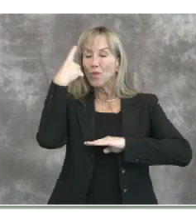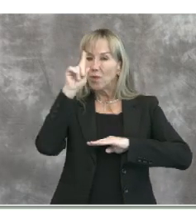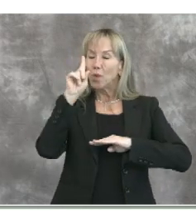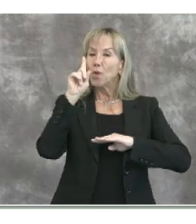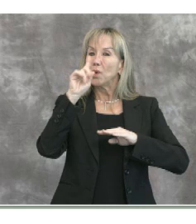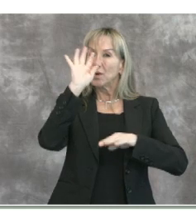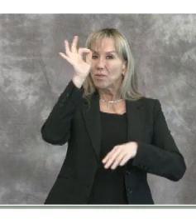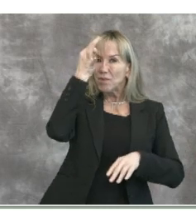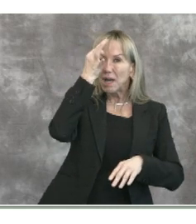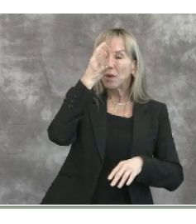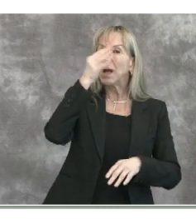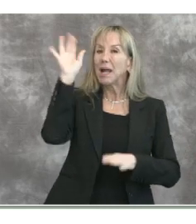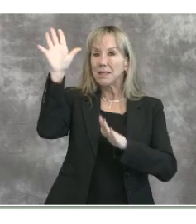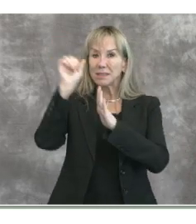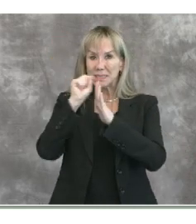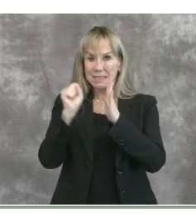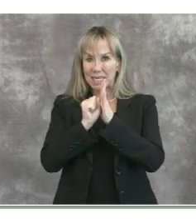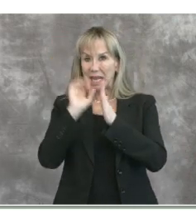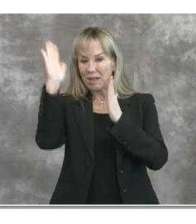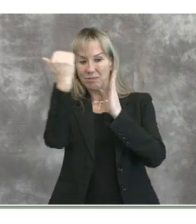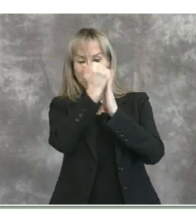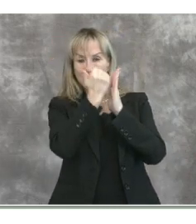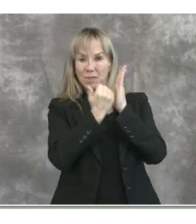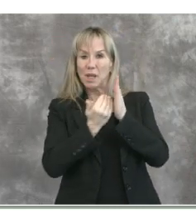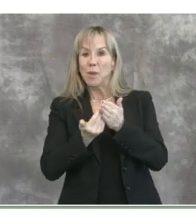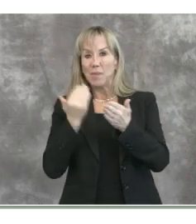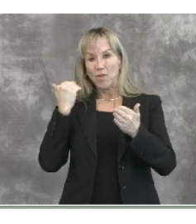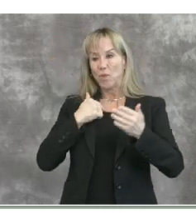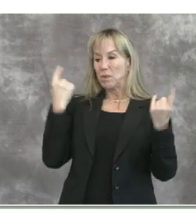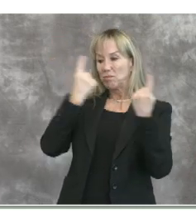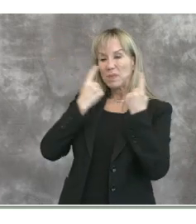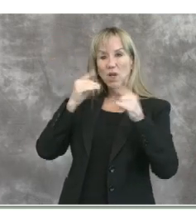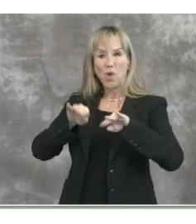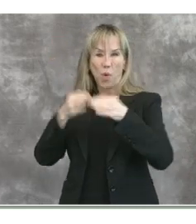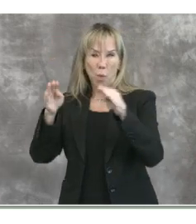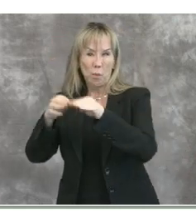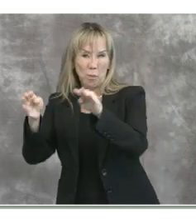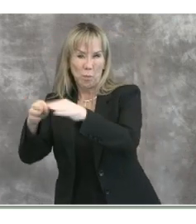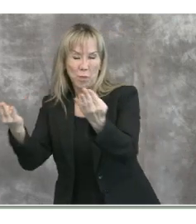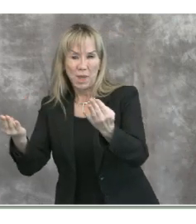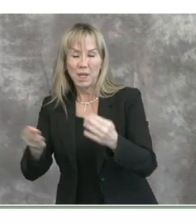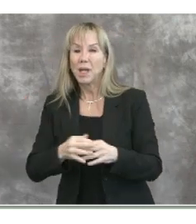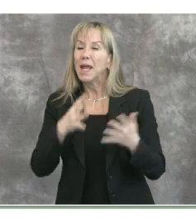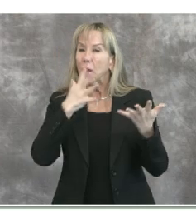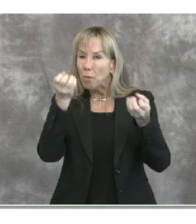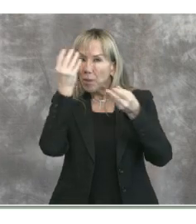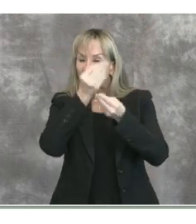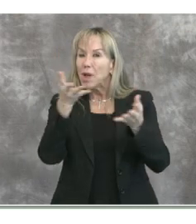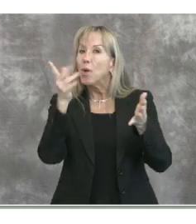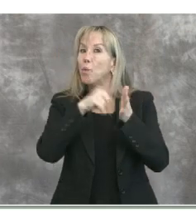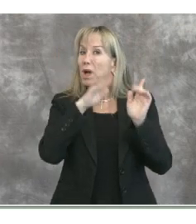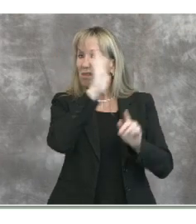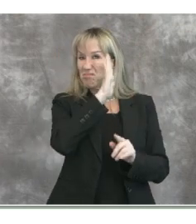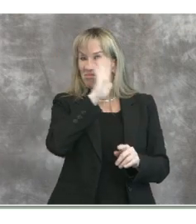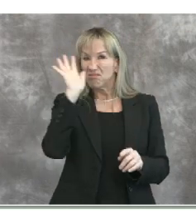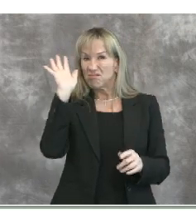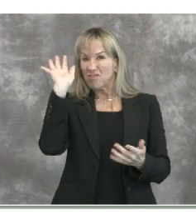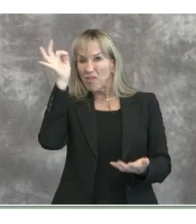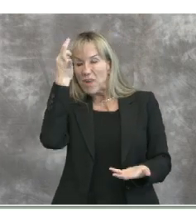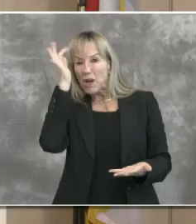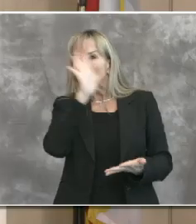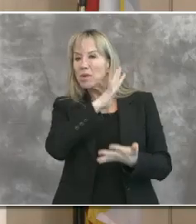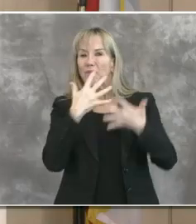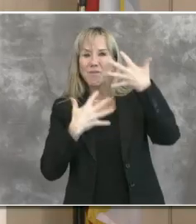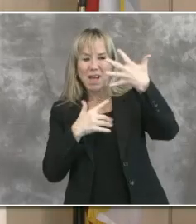And as such, I'd like to take just a few minutes to review the federal government's 5